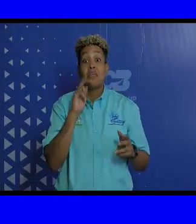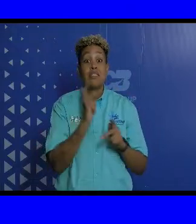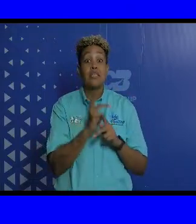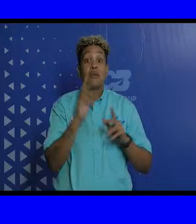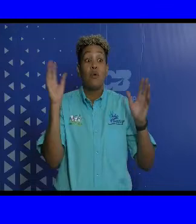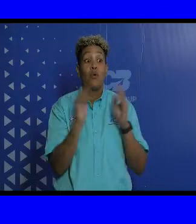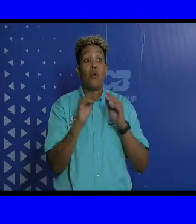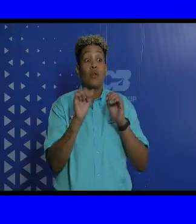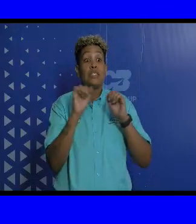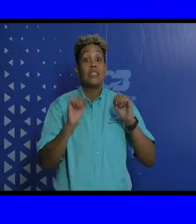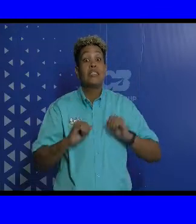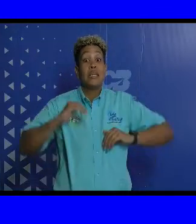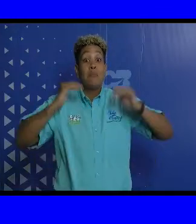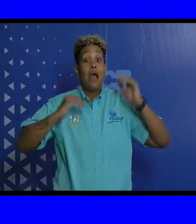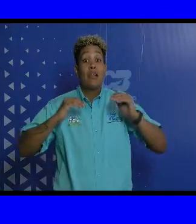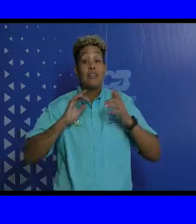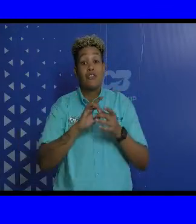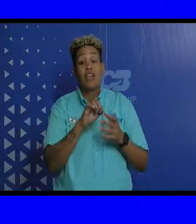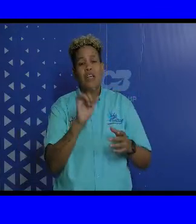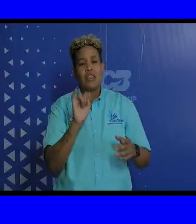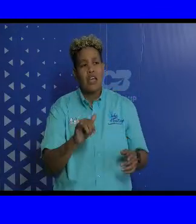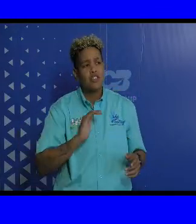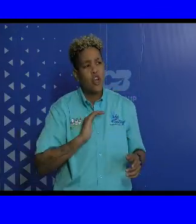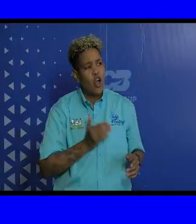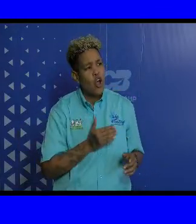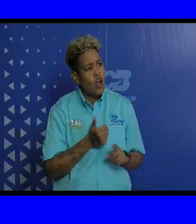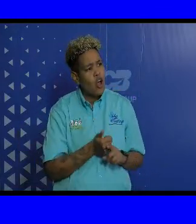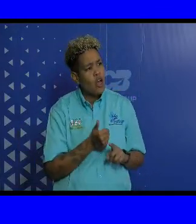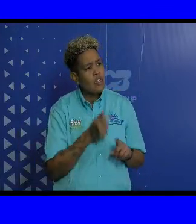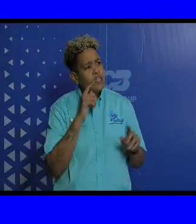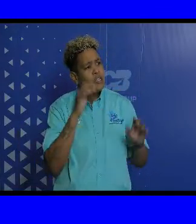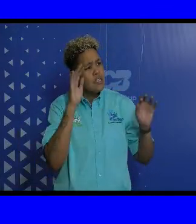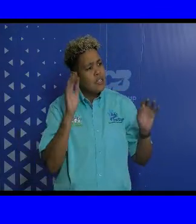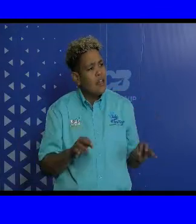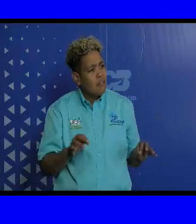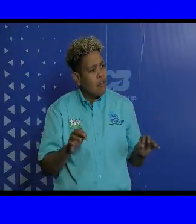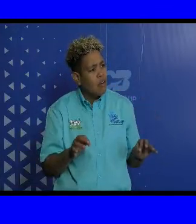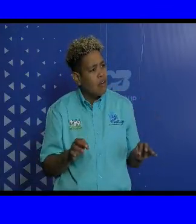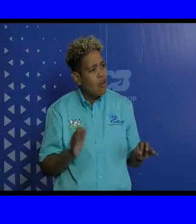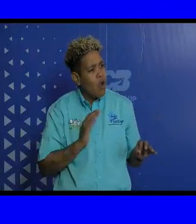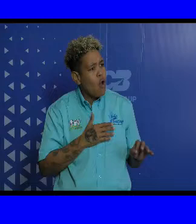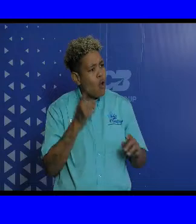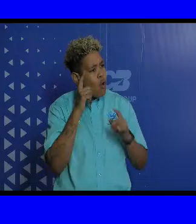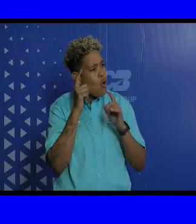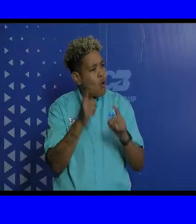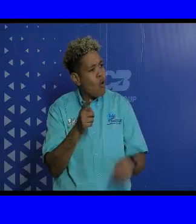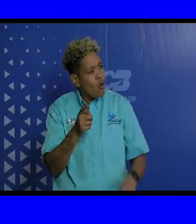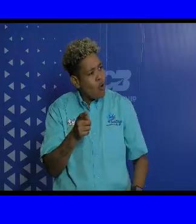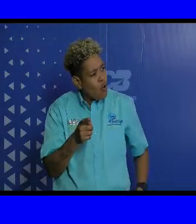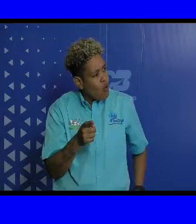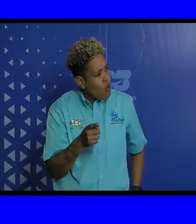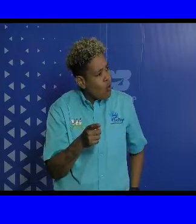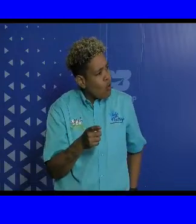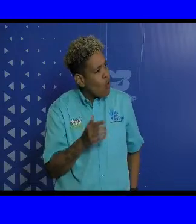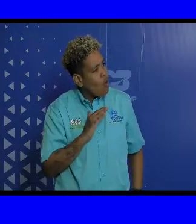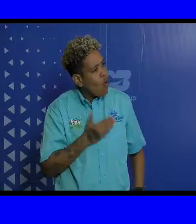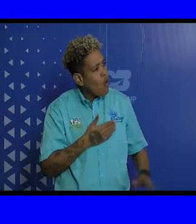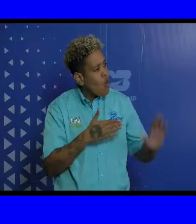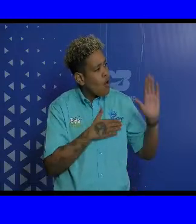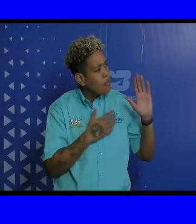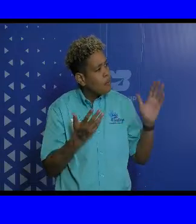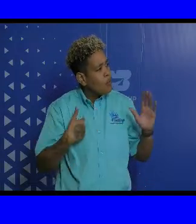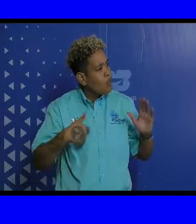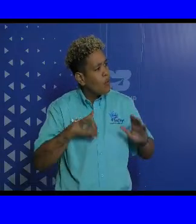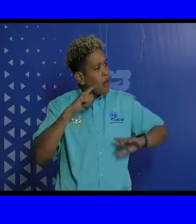the whole system in balance. And so that would be definitely that's our goal, that's our commitment of what we